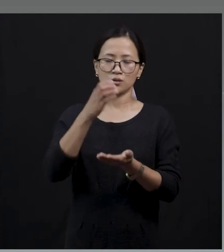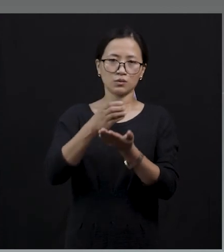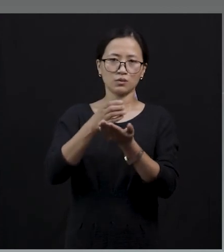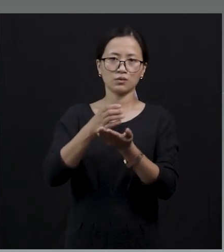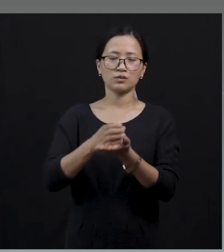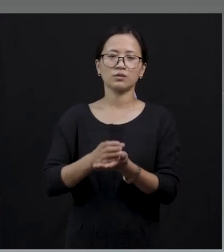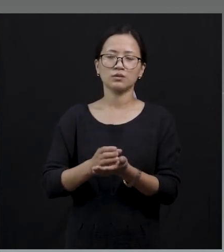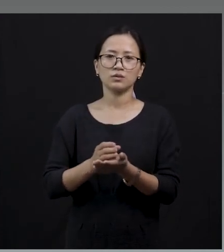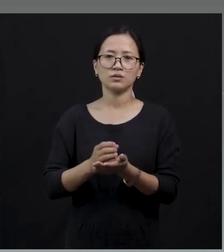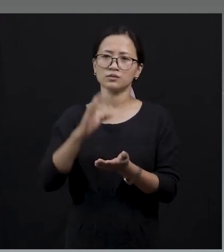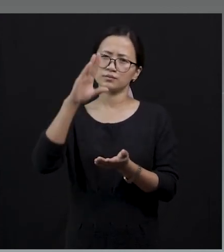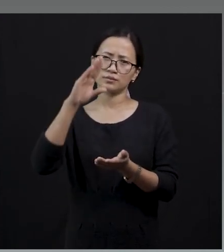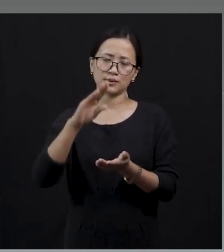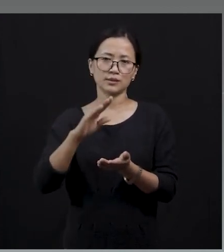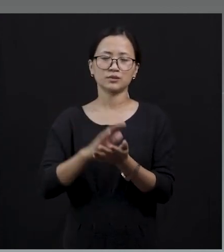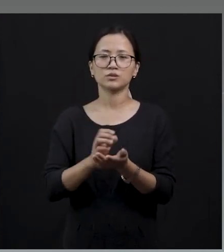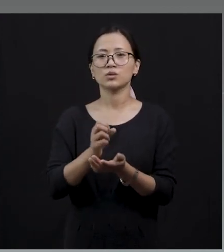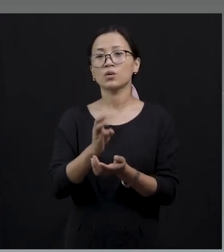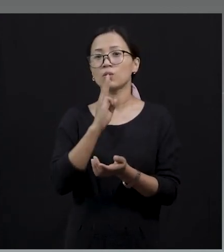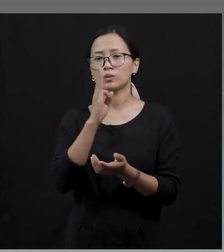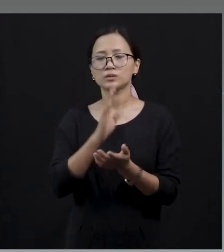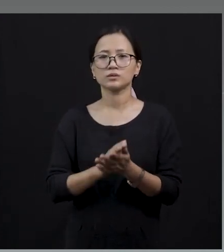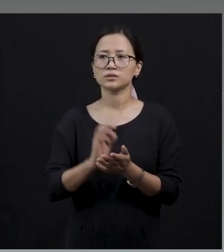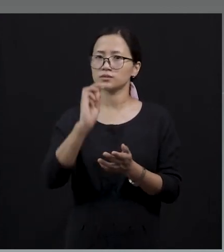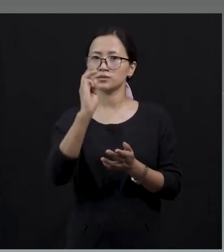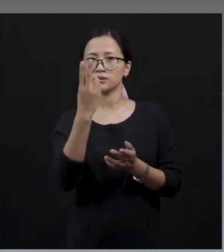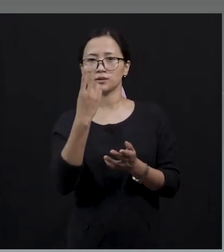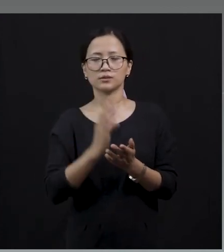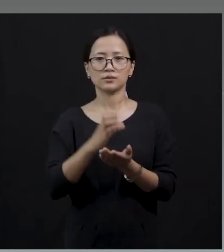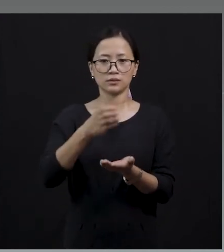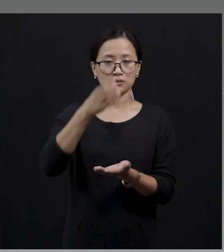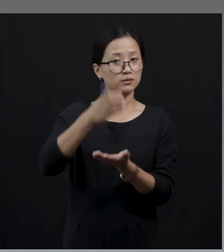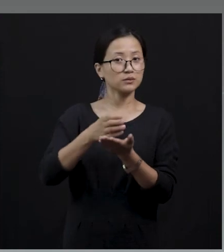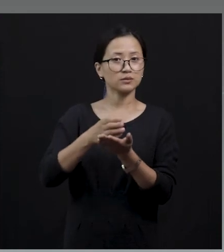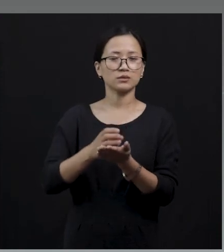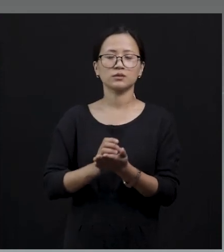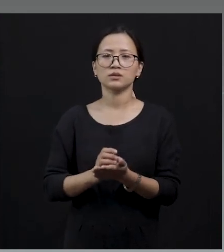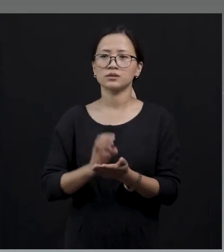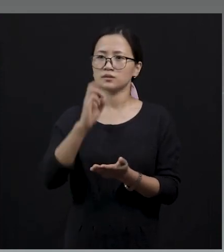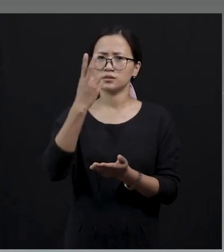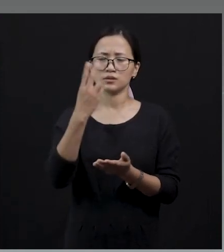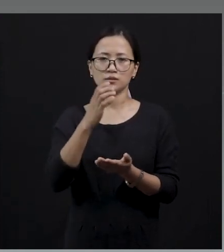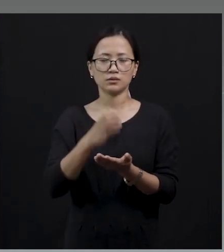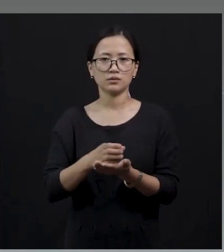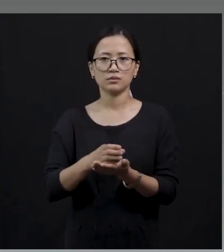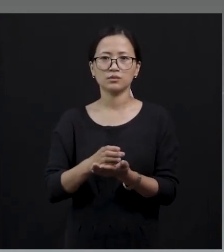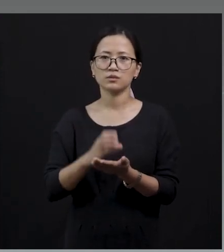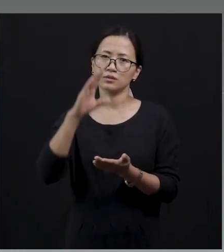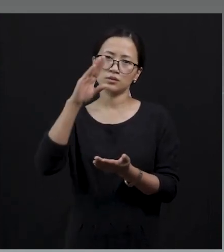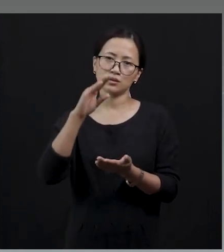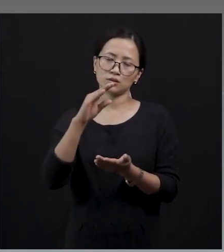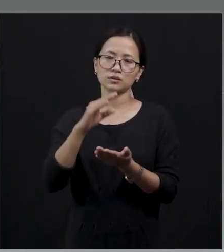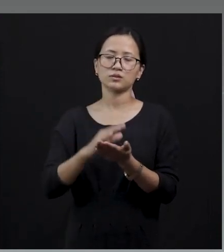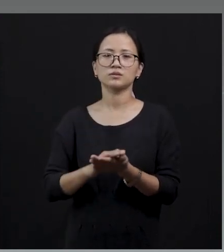hold less water than the second cup. The second cup will hold